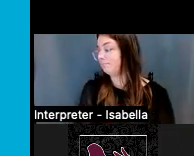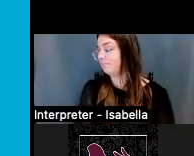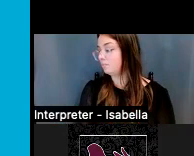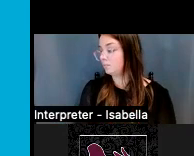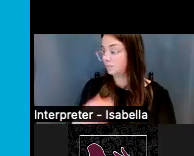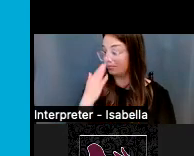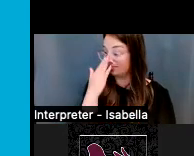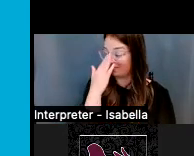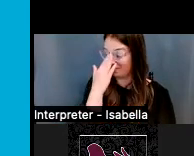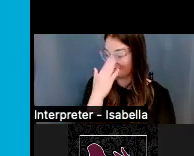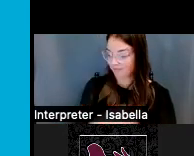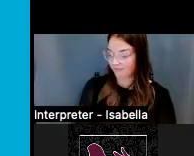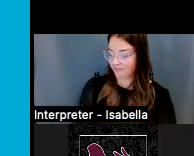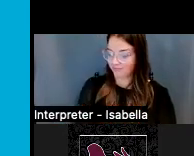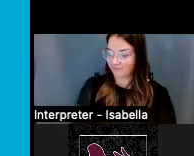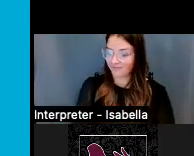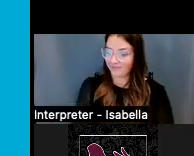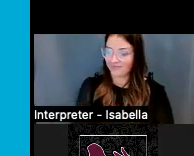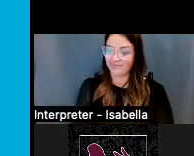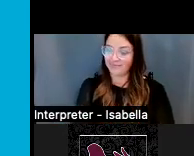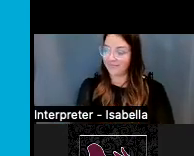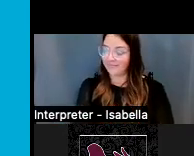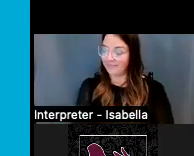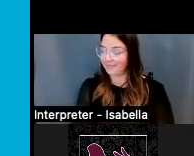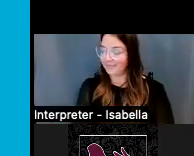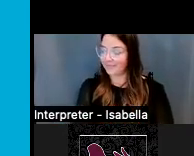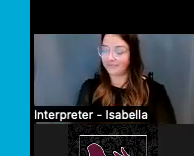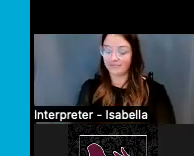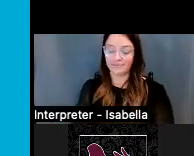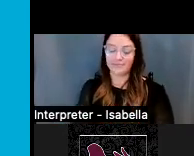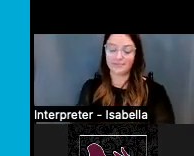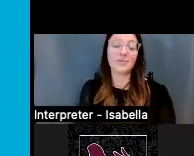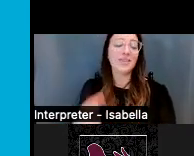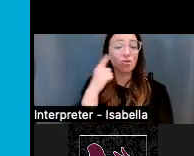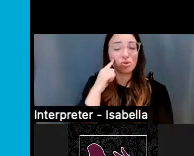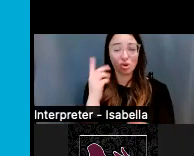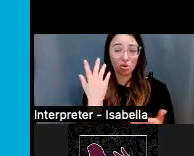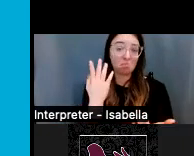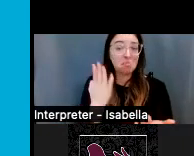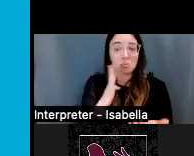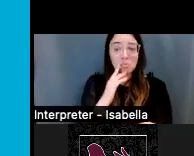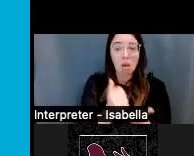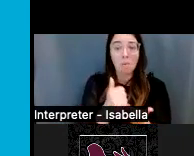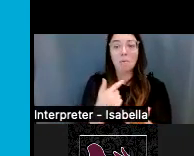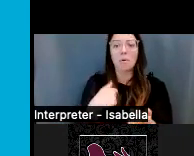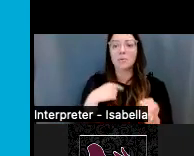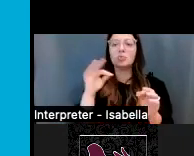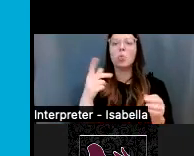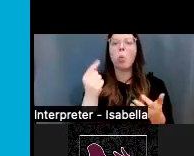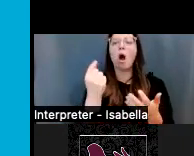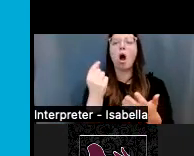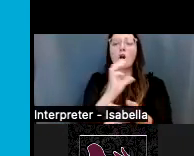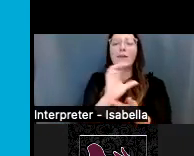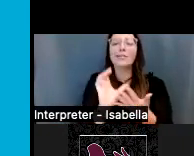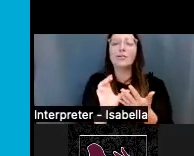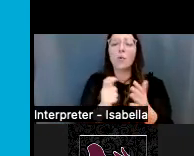And I thought it would be helpful to just outline the criteria for individuals who are applying for or